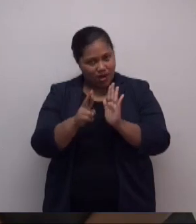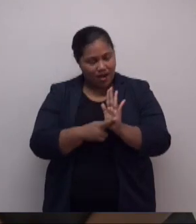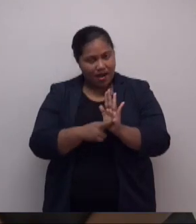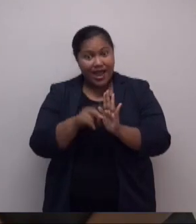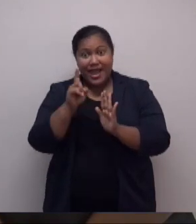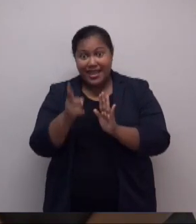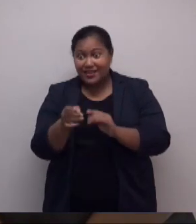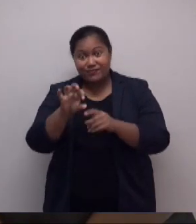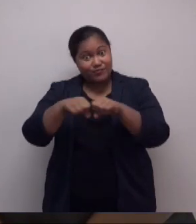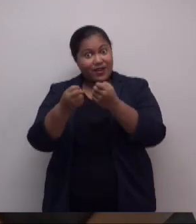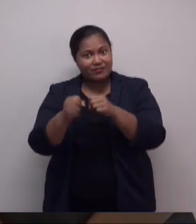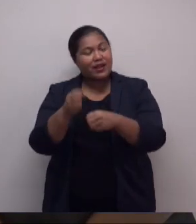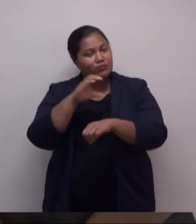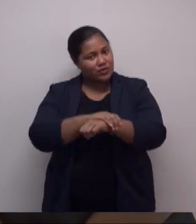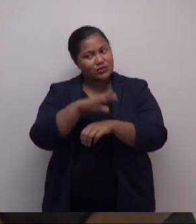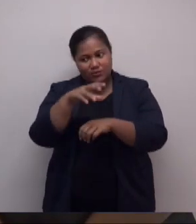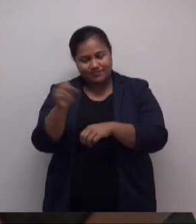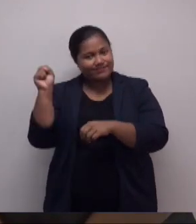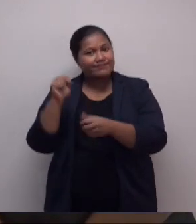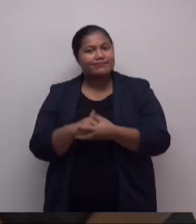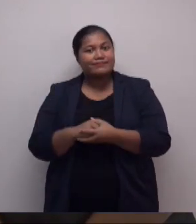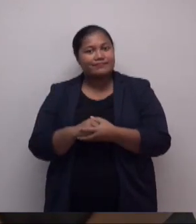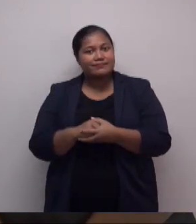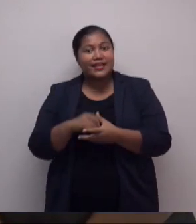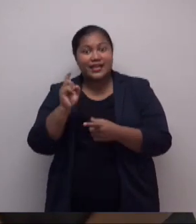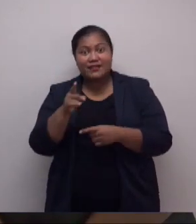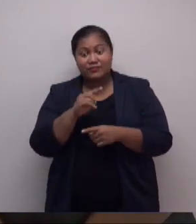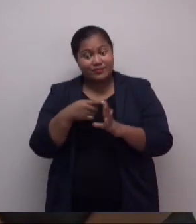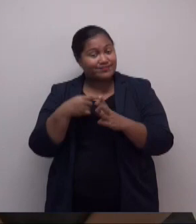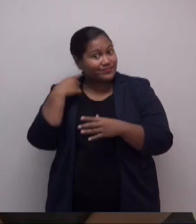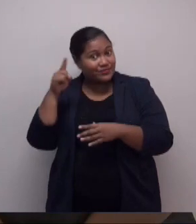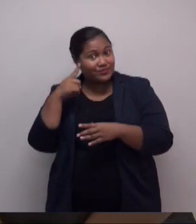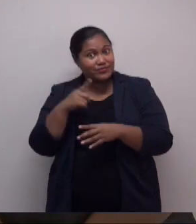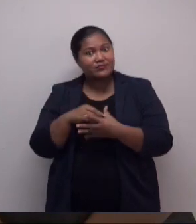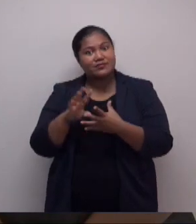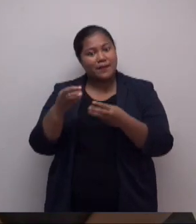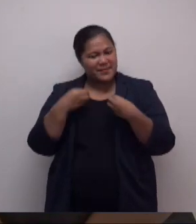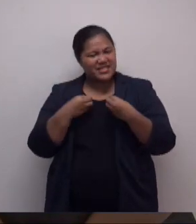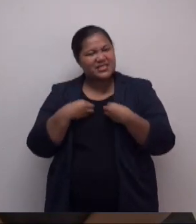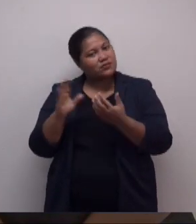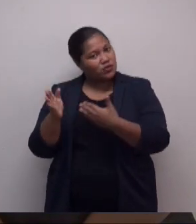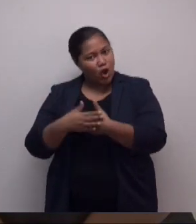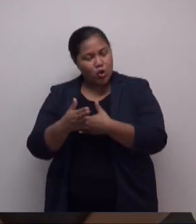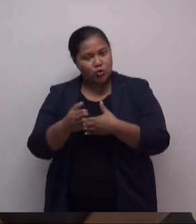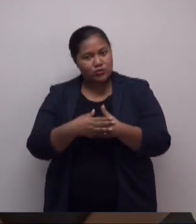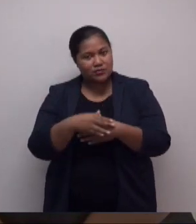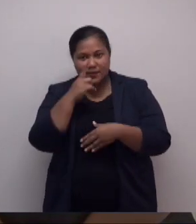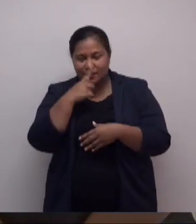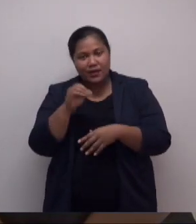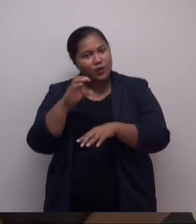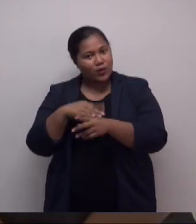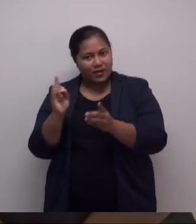Businesses that poorly enforce mask wearing will be fined or shut down. In all other settings outside your